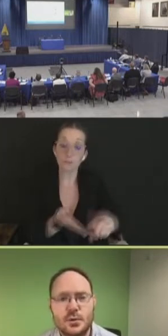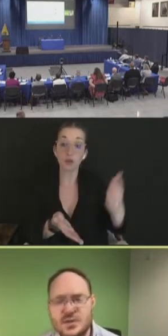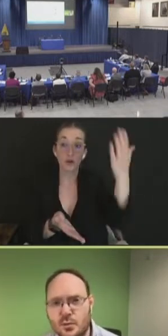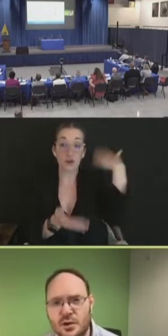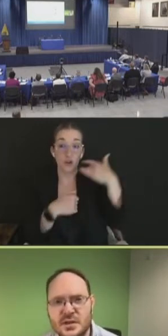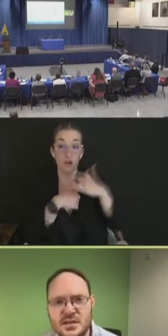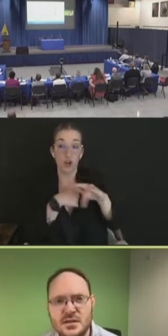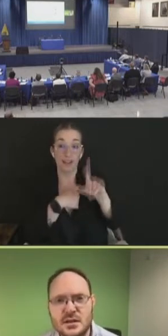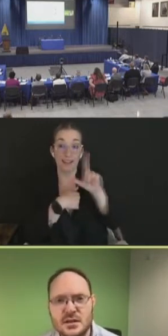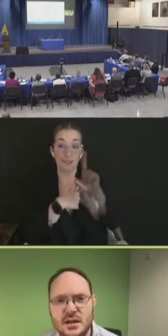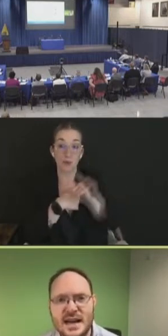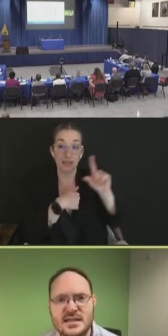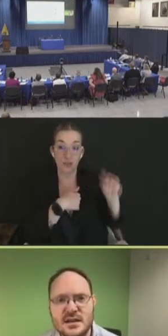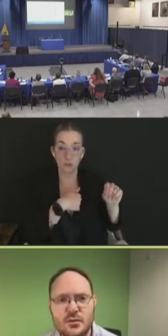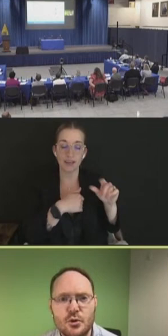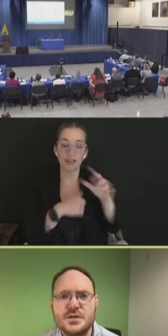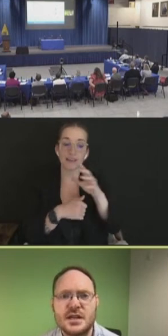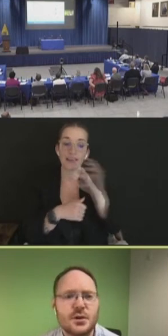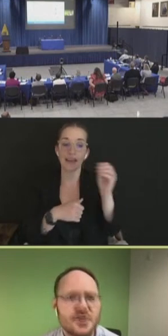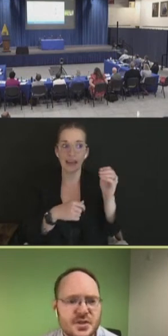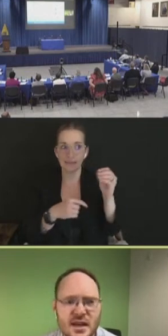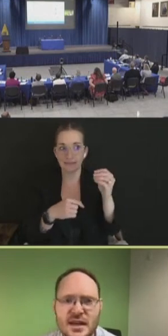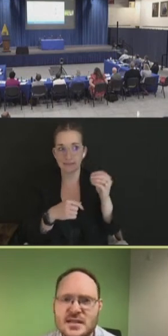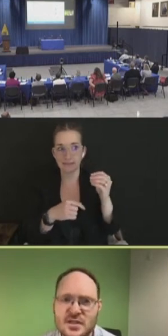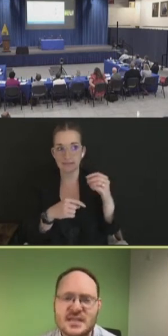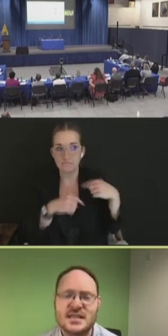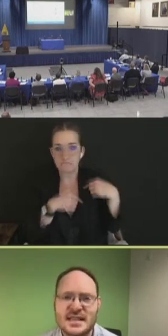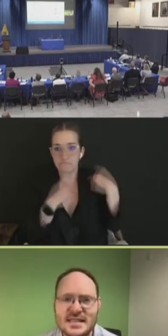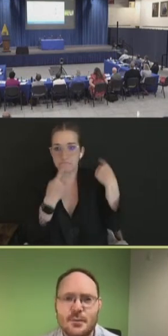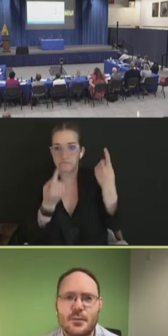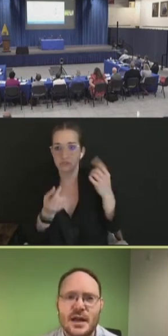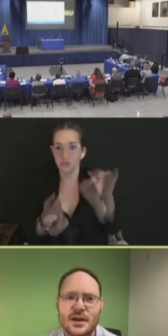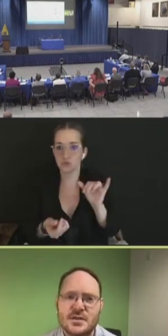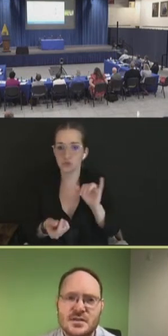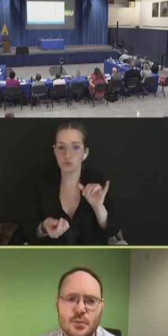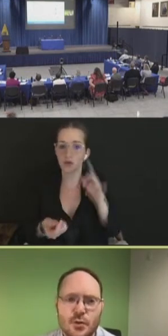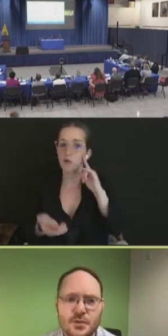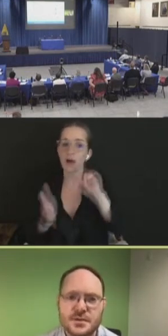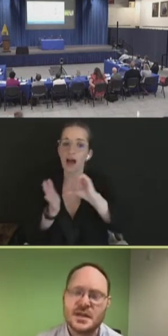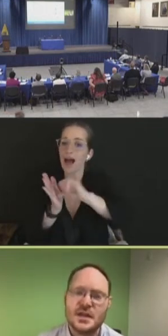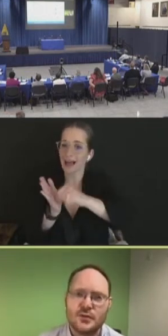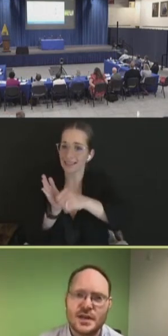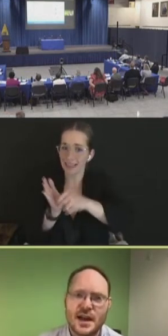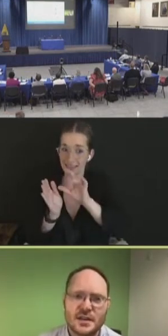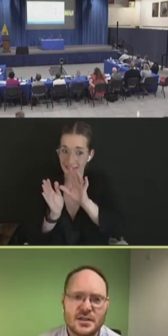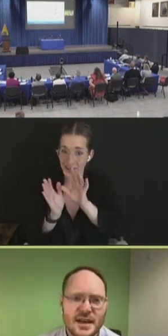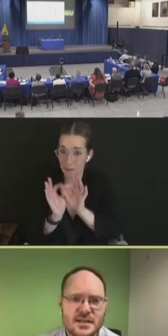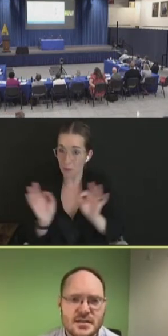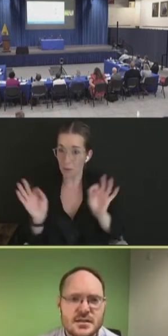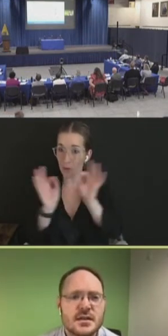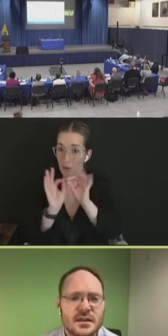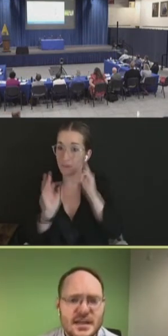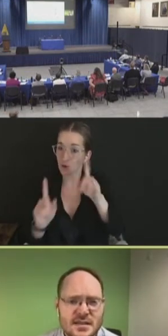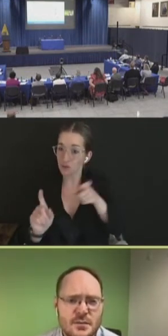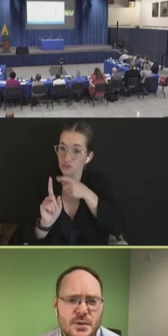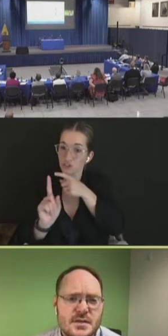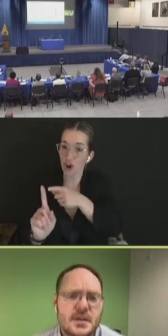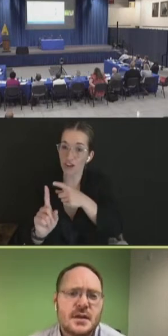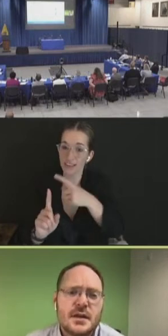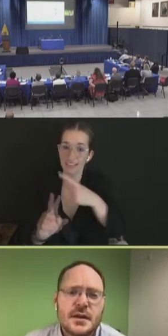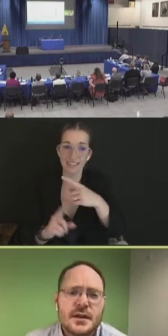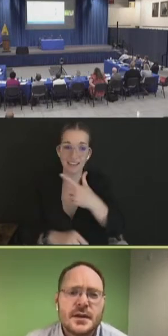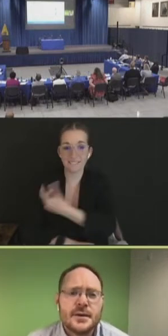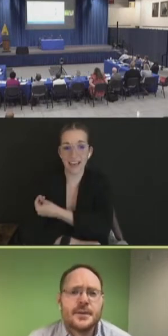and published some work in this in the last several months. And I want to just highlight, just as an example, how this is important for targeted vaccines. Next slide,